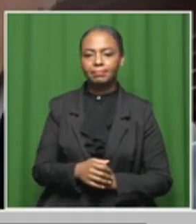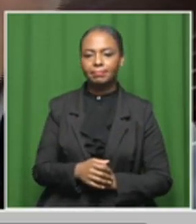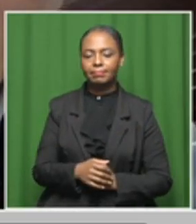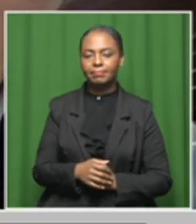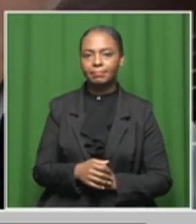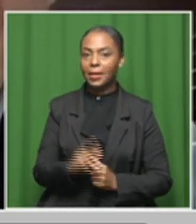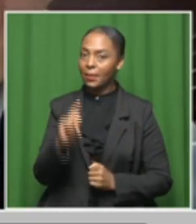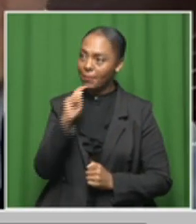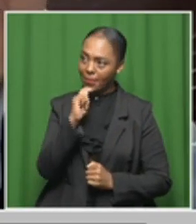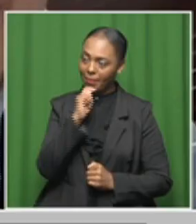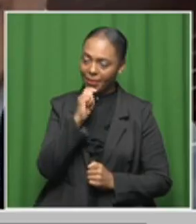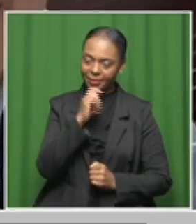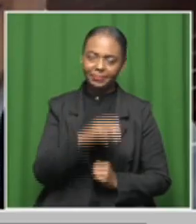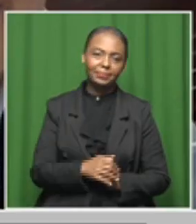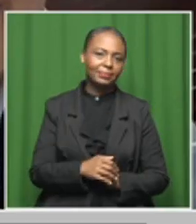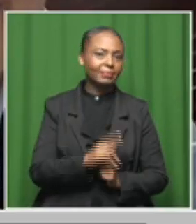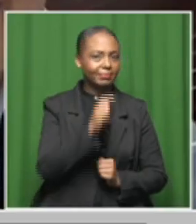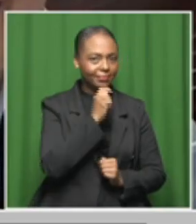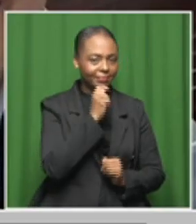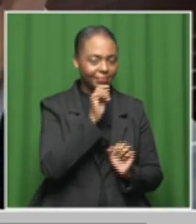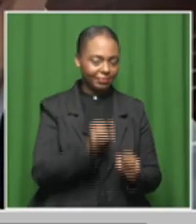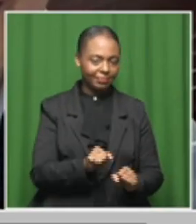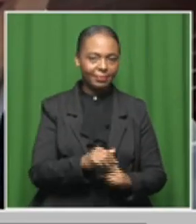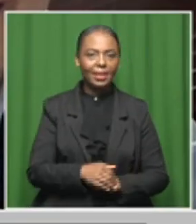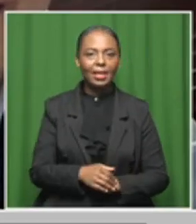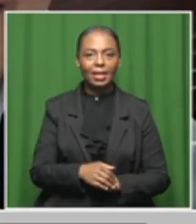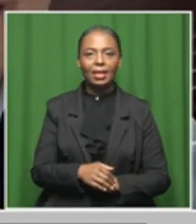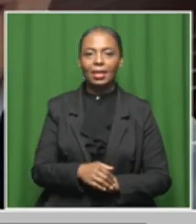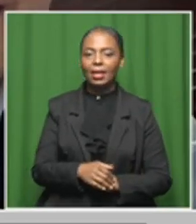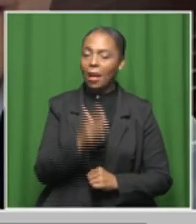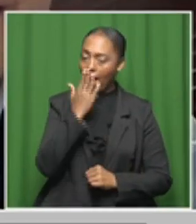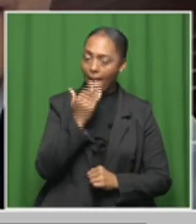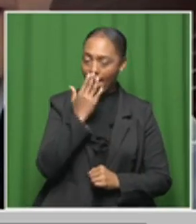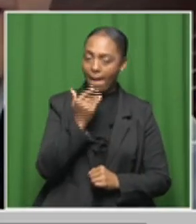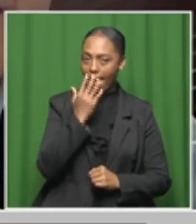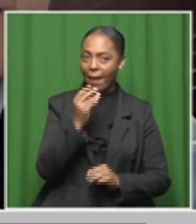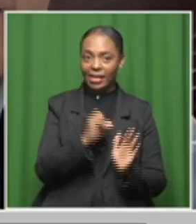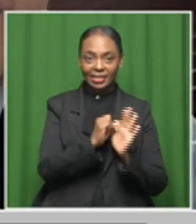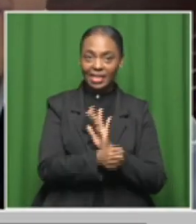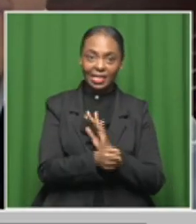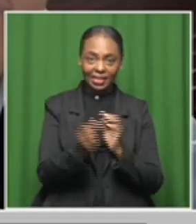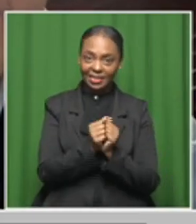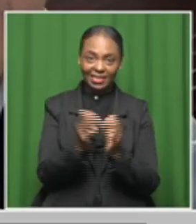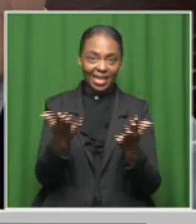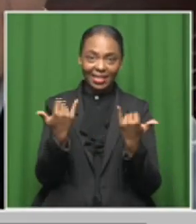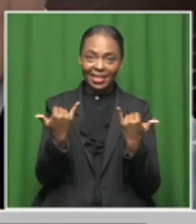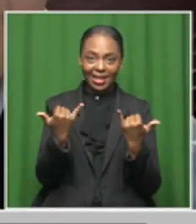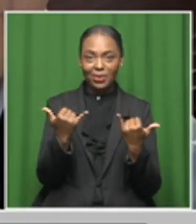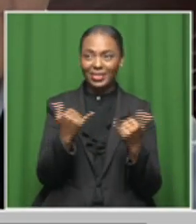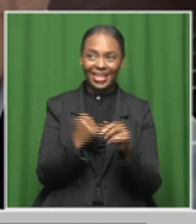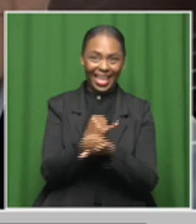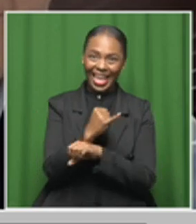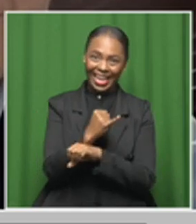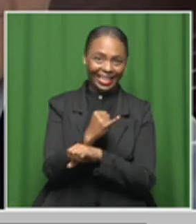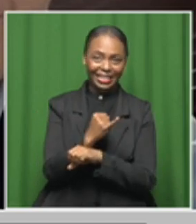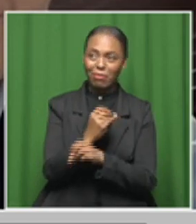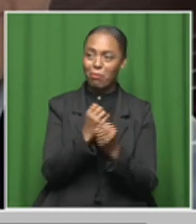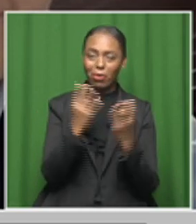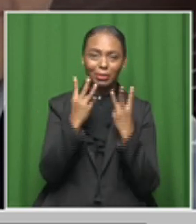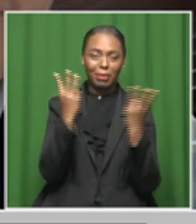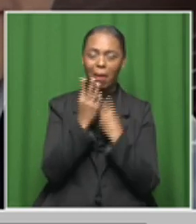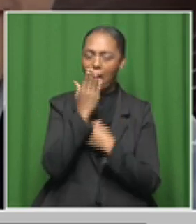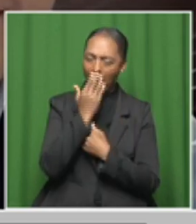Good morning and thank you for having me. So, flu season, has it started already? It felt like it started early this year. There's just been so many